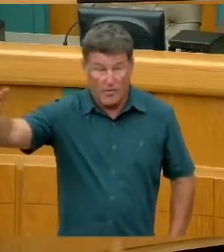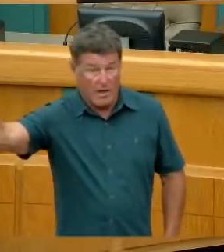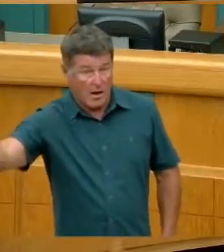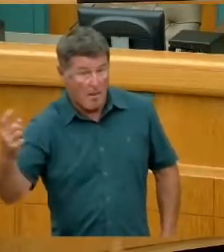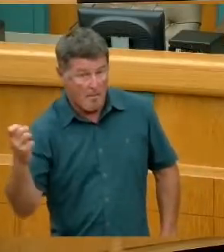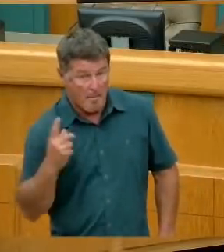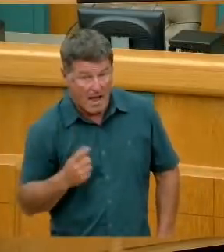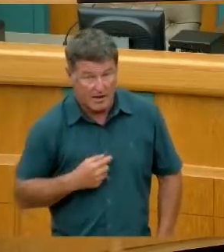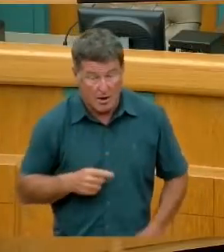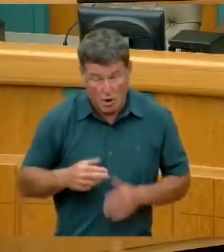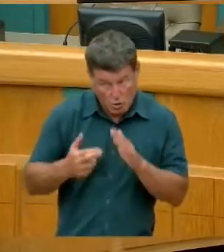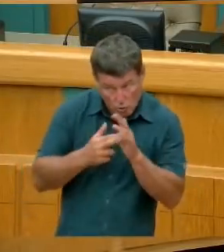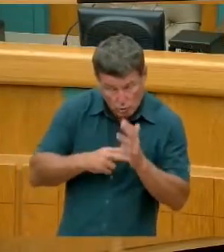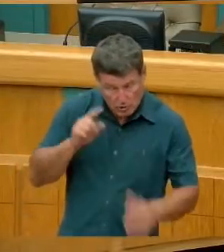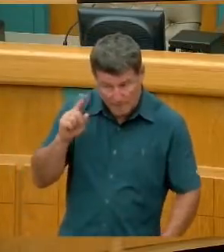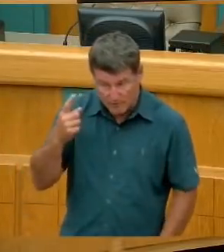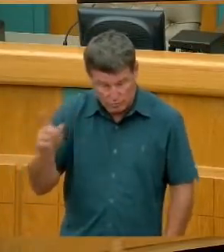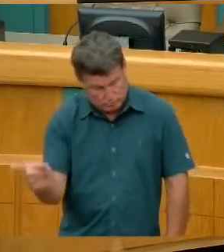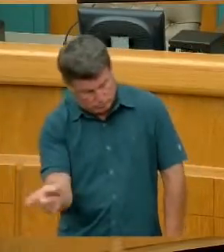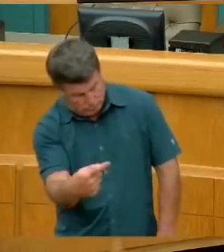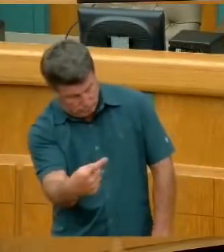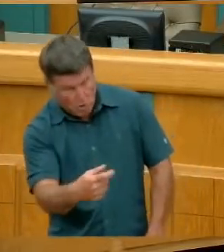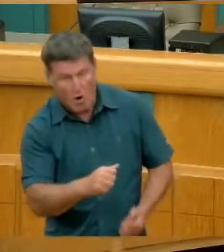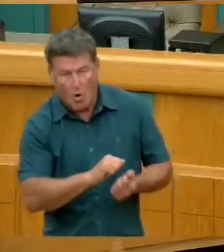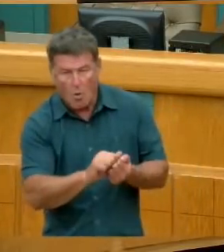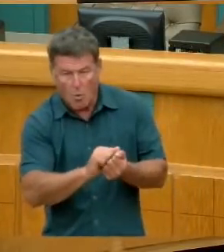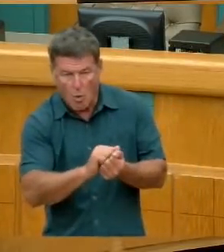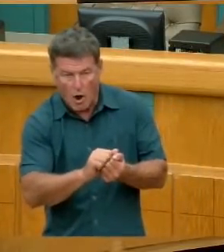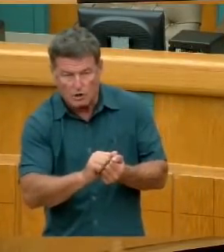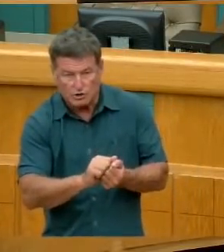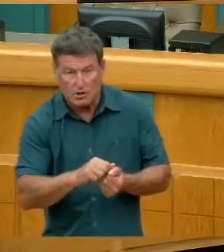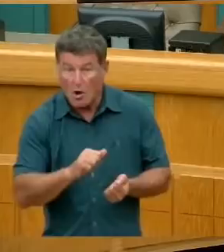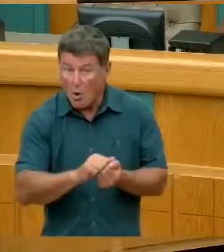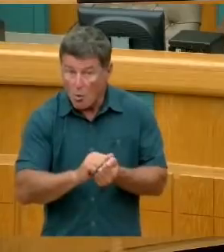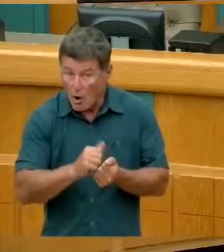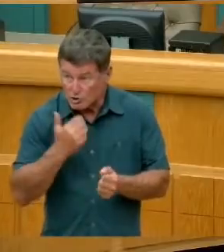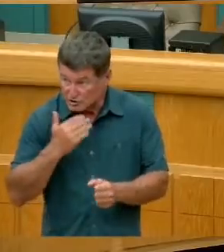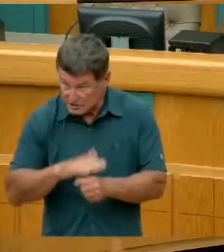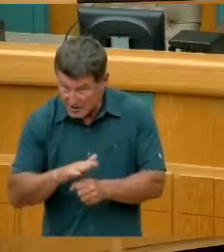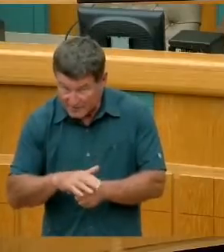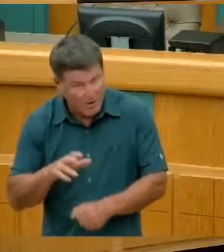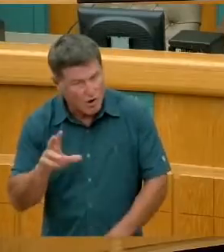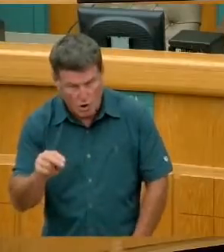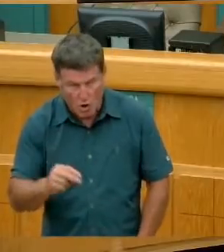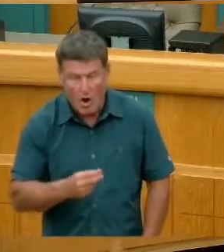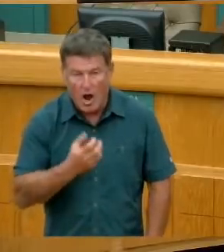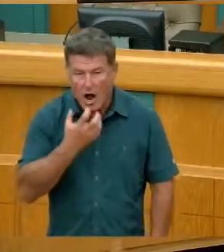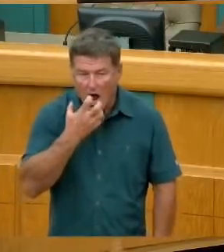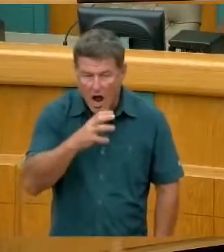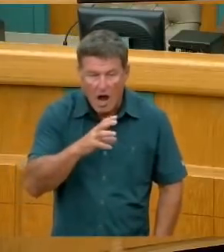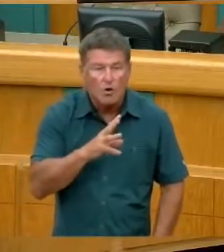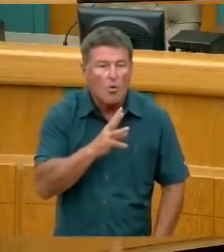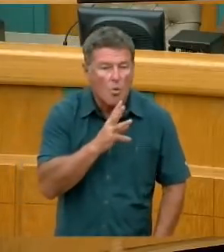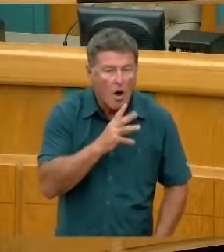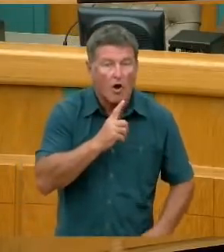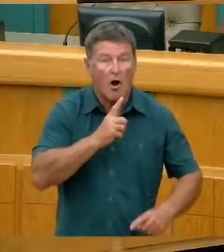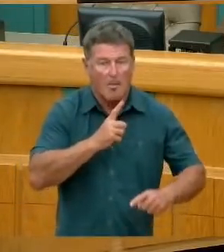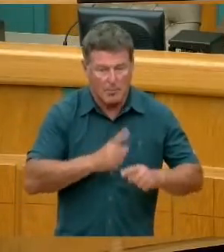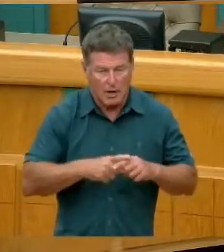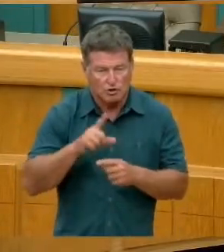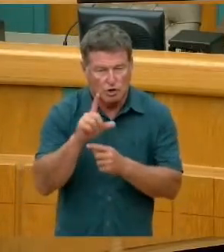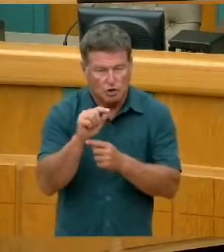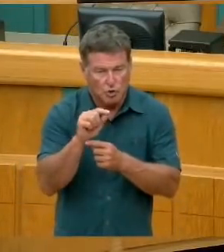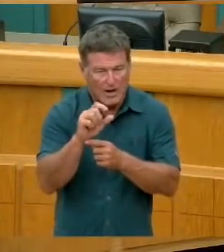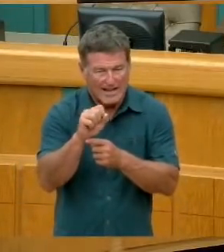first thing you're going to do is wash your hands. And not only are you going to wash them, but you're going to use warm water. You're going to take at least 20 seconds and you're going to wash